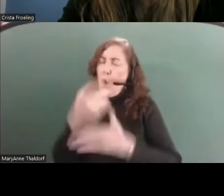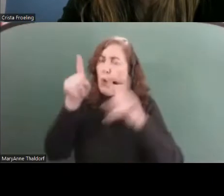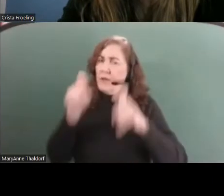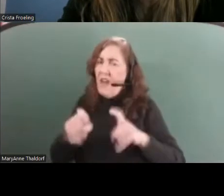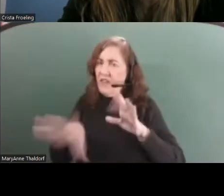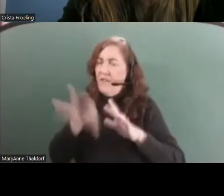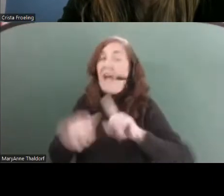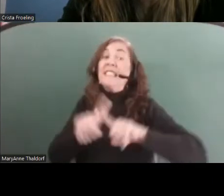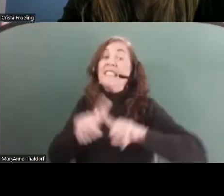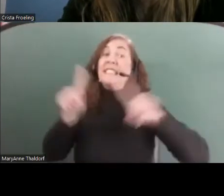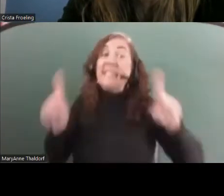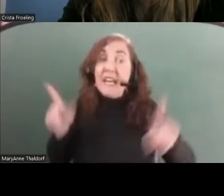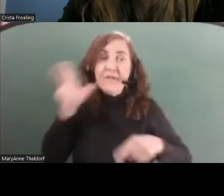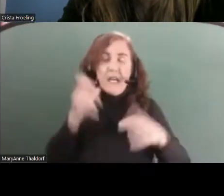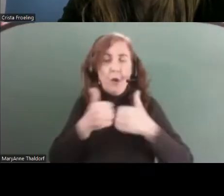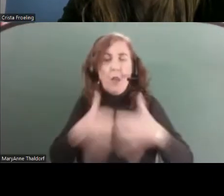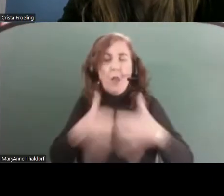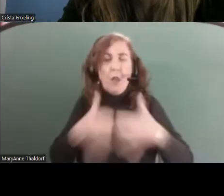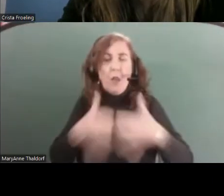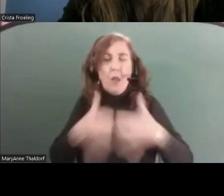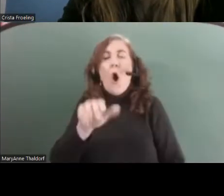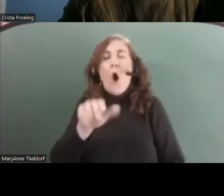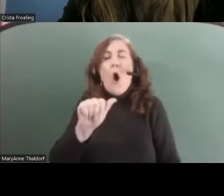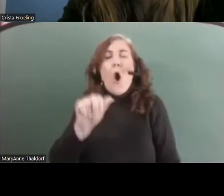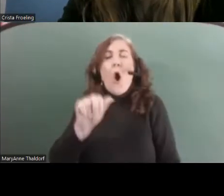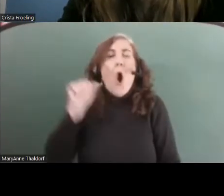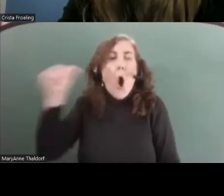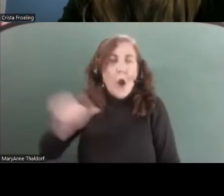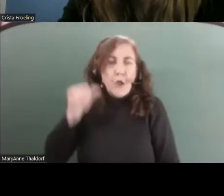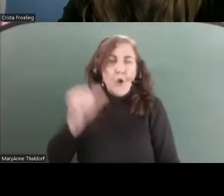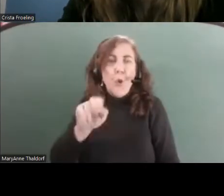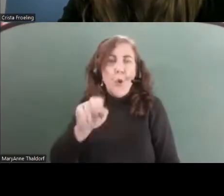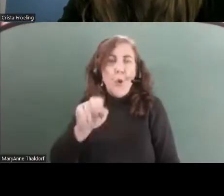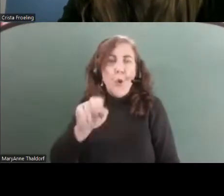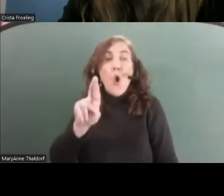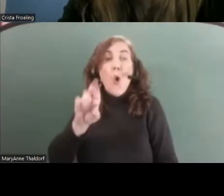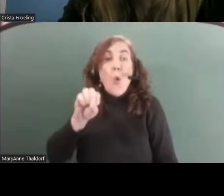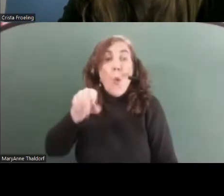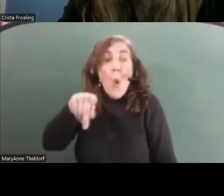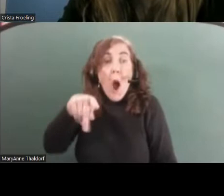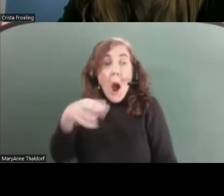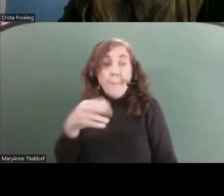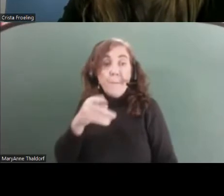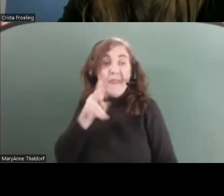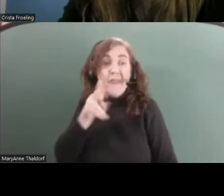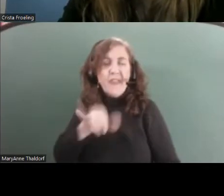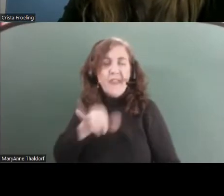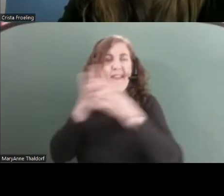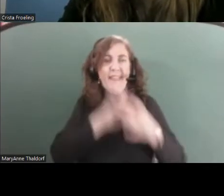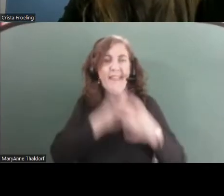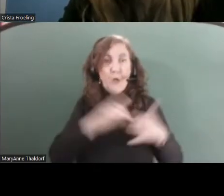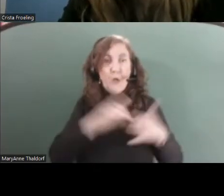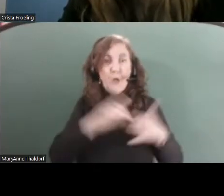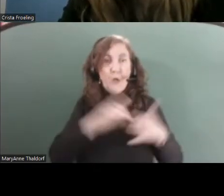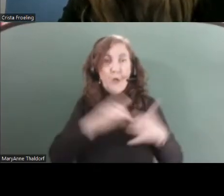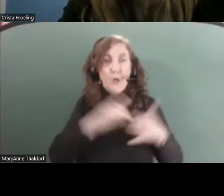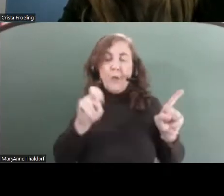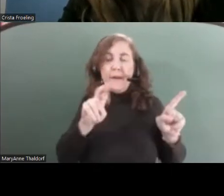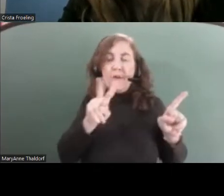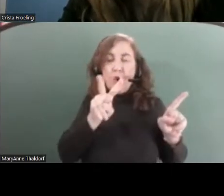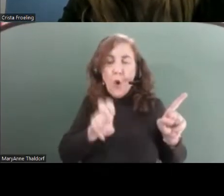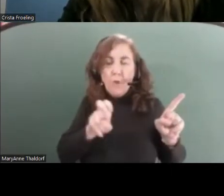it's called auditory neuropathy. It has to do with the hearing nerve. So sensory neural really should be sensory